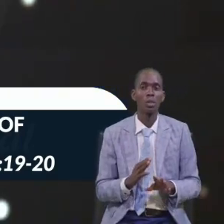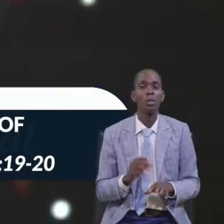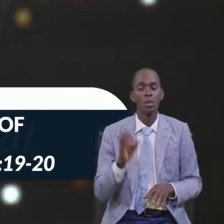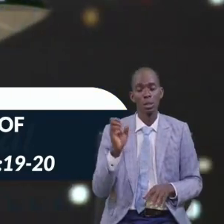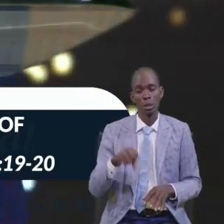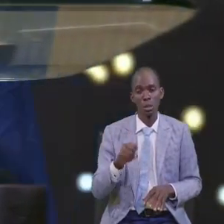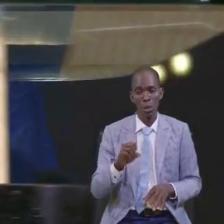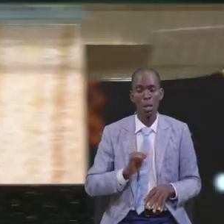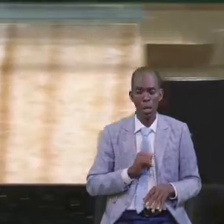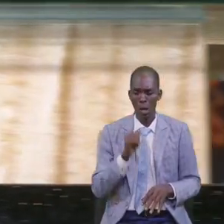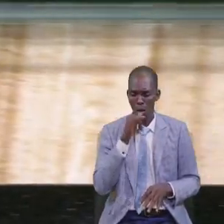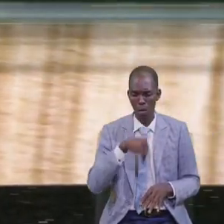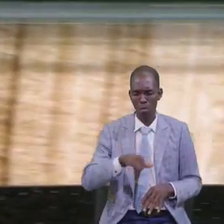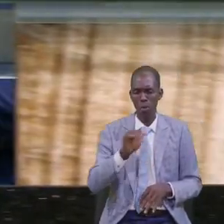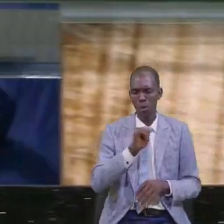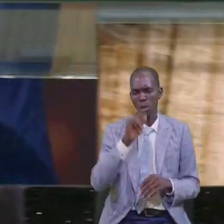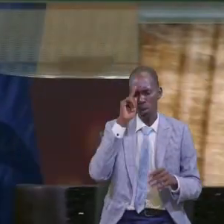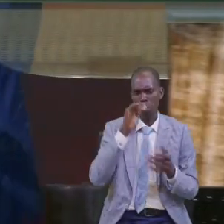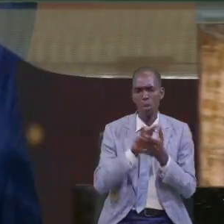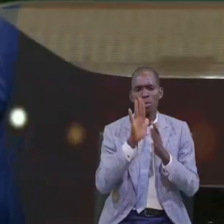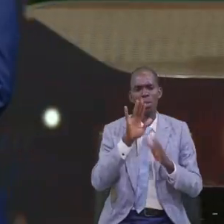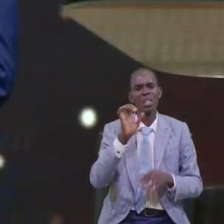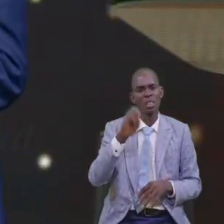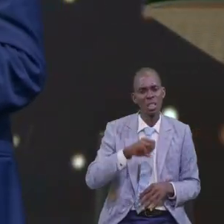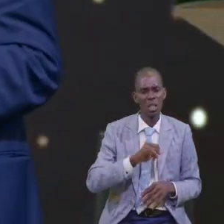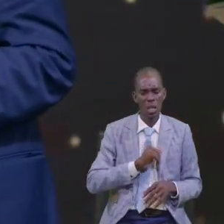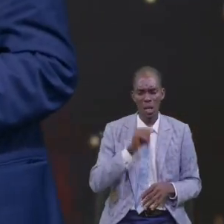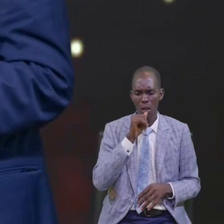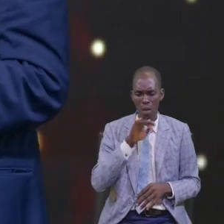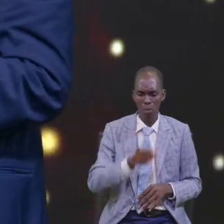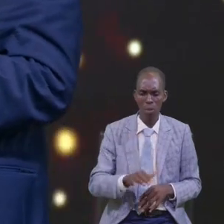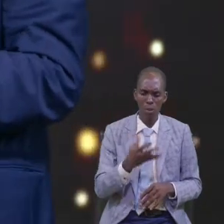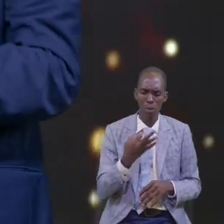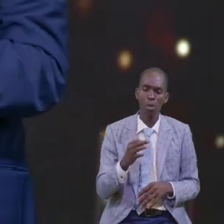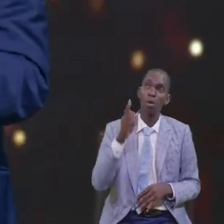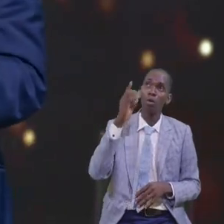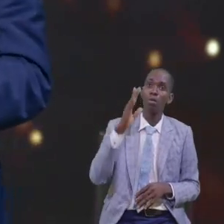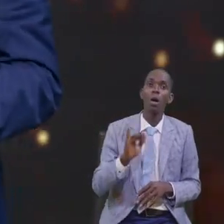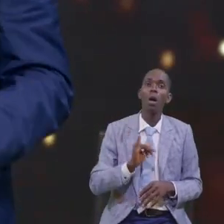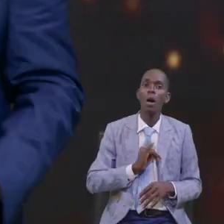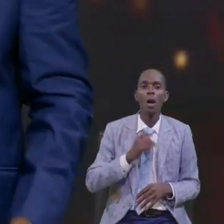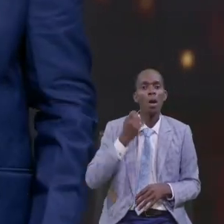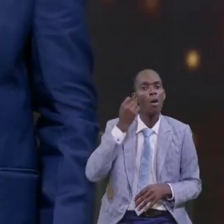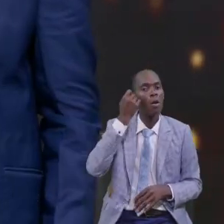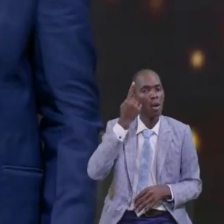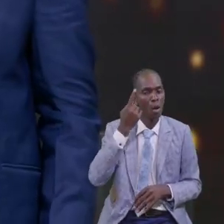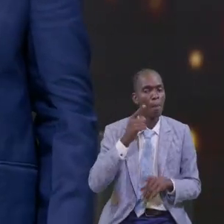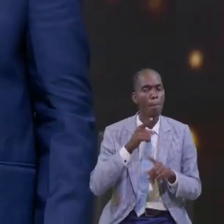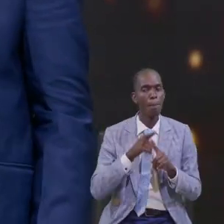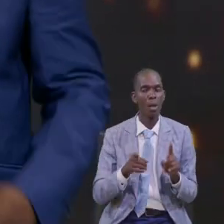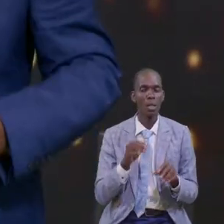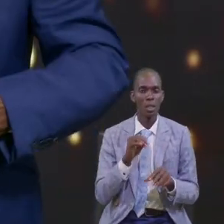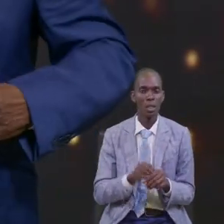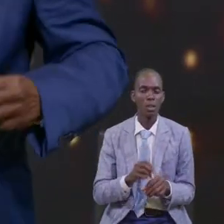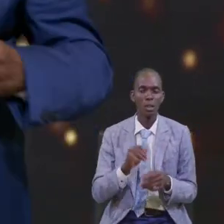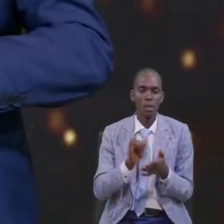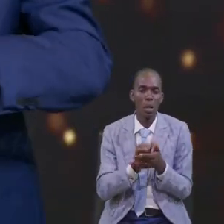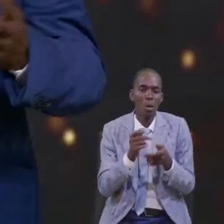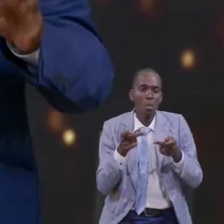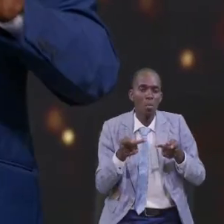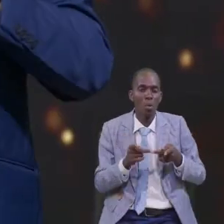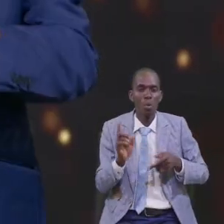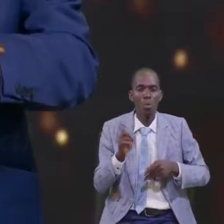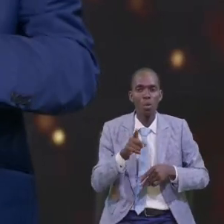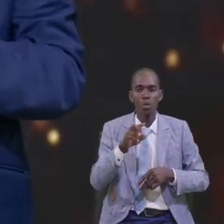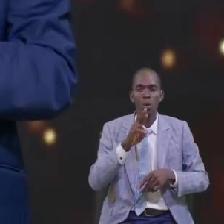still a believer. Yes, I'm still a child of God, I understand. But in your adventure where you are now,